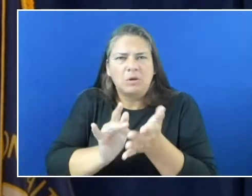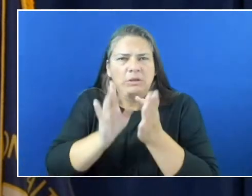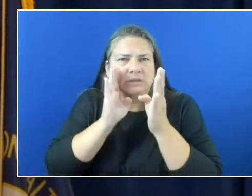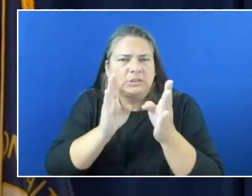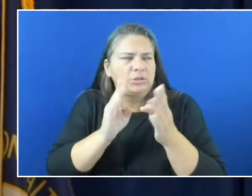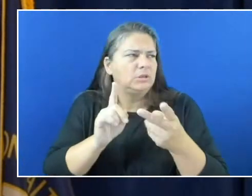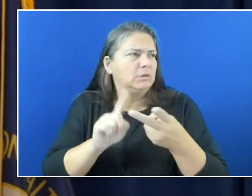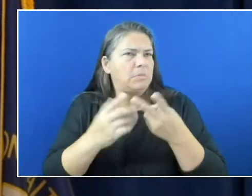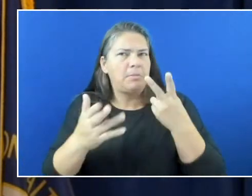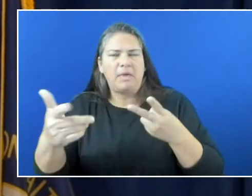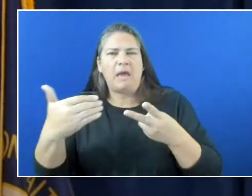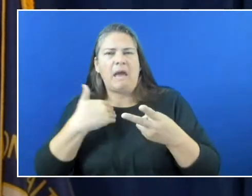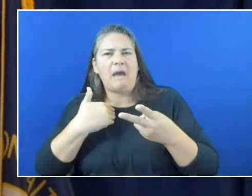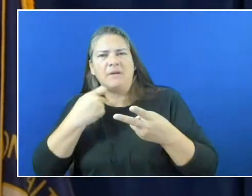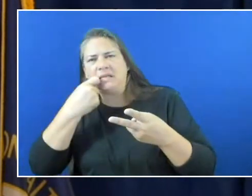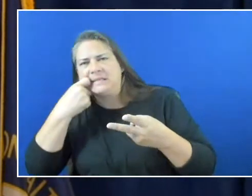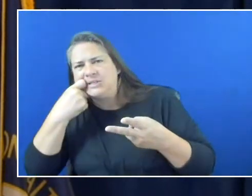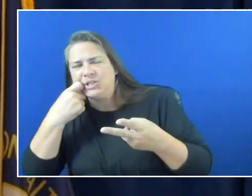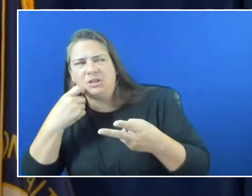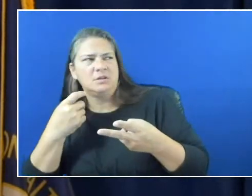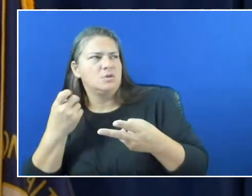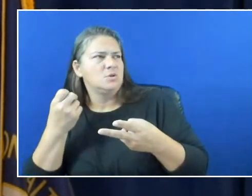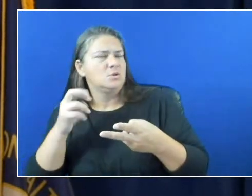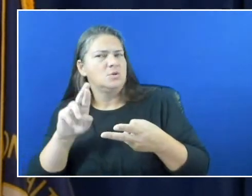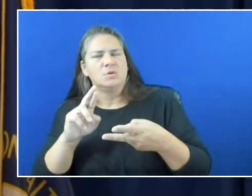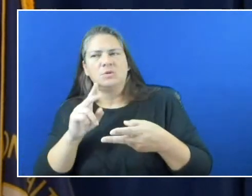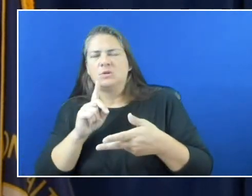addiction, and most certainly they are